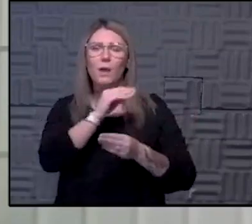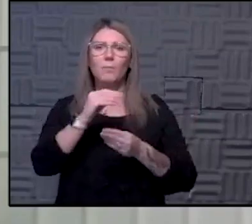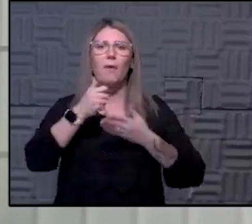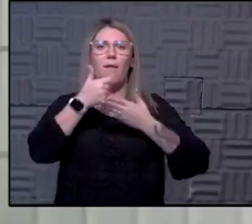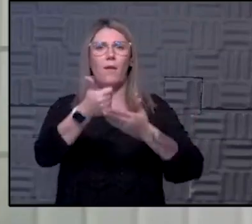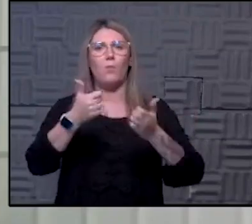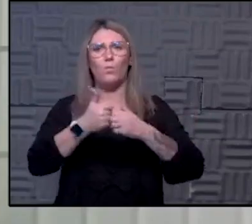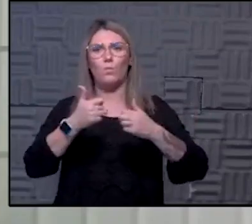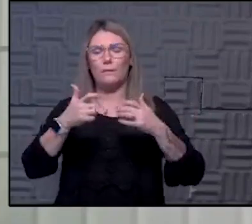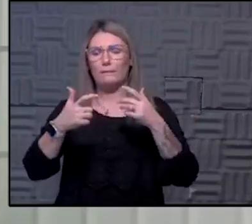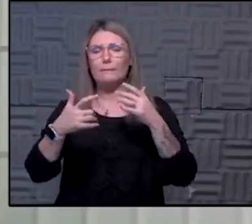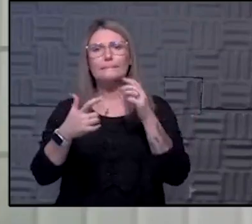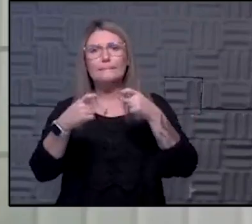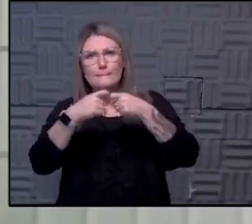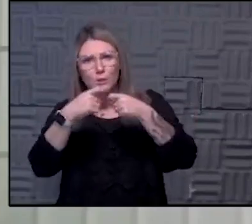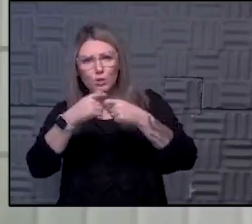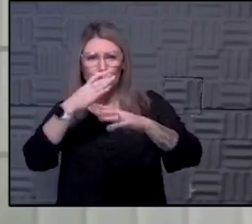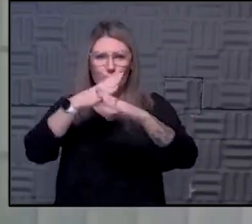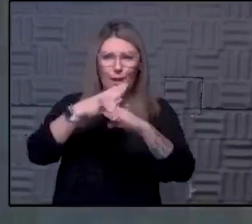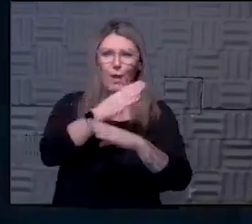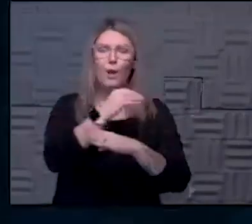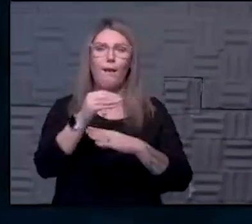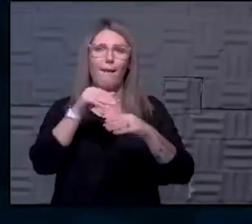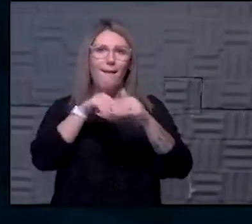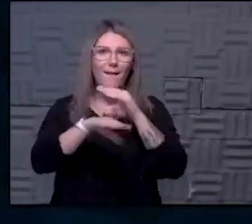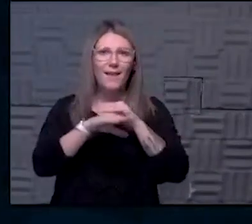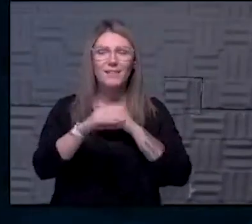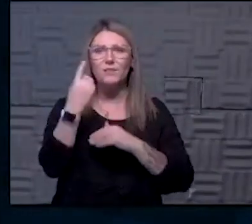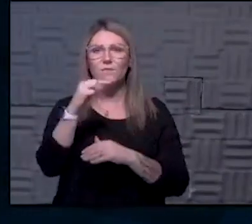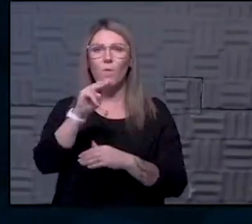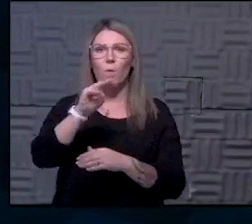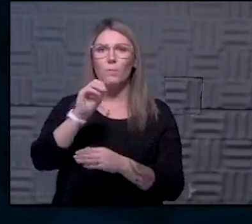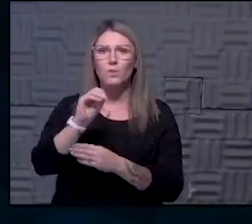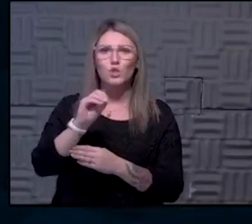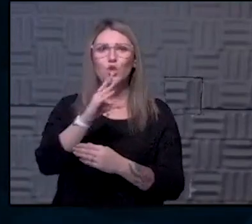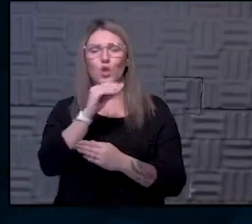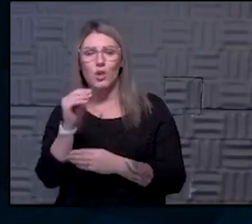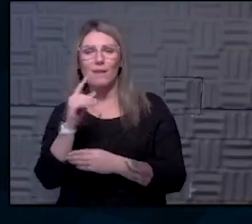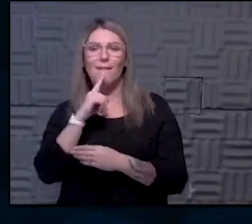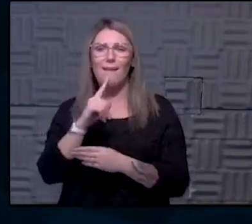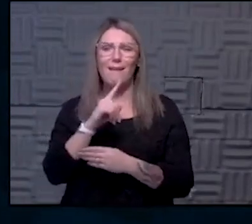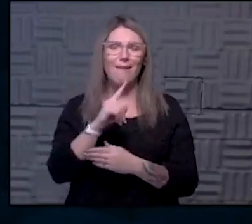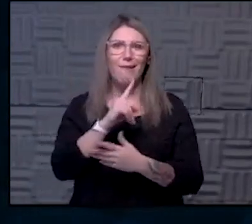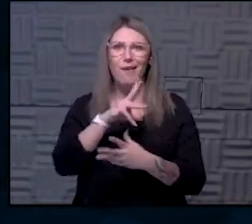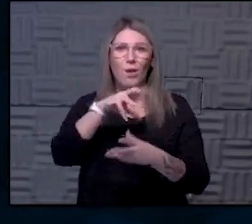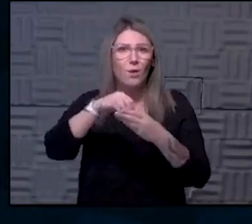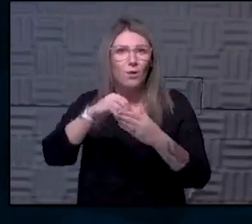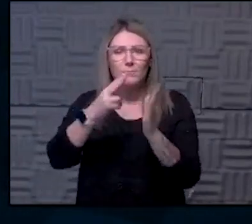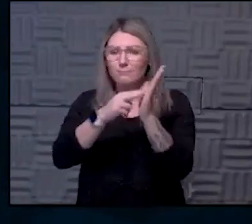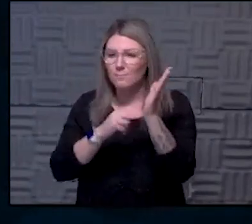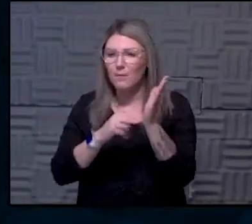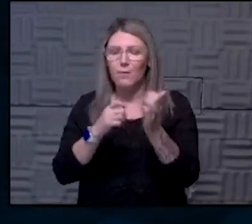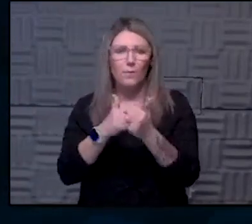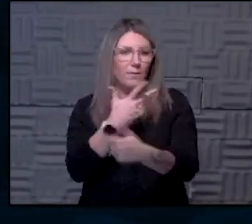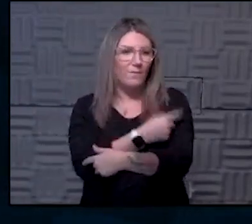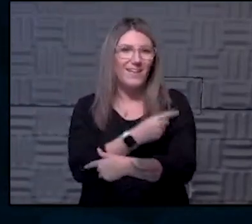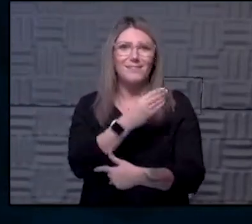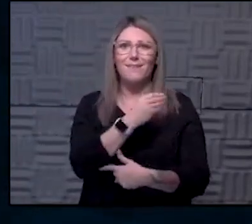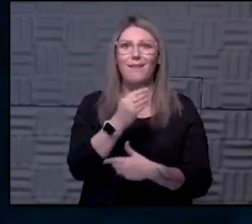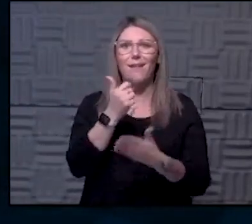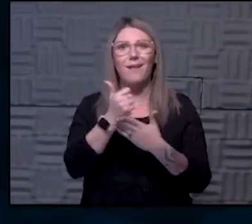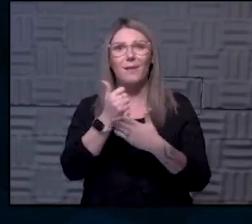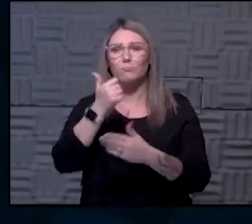barrier access on the Missouri side. We can help people become enrolled in the vaccine registry. We can help them with transportation to and from the